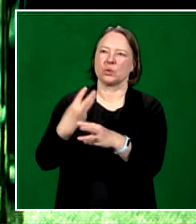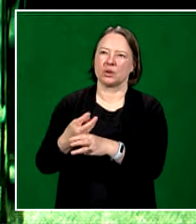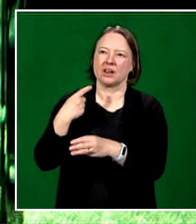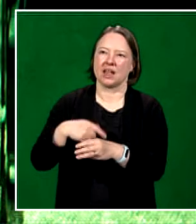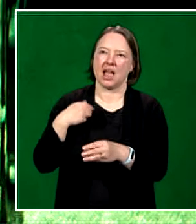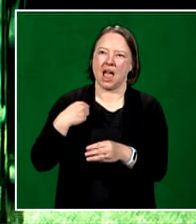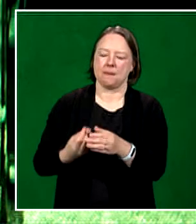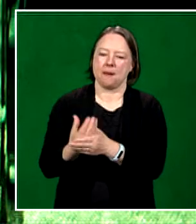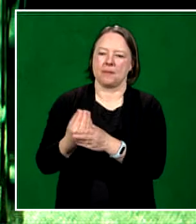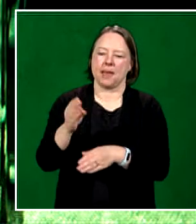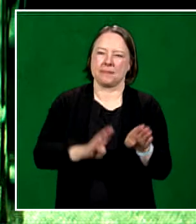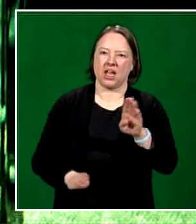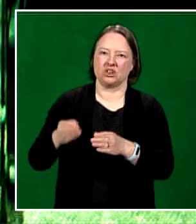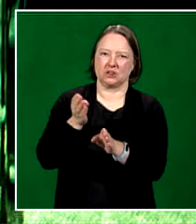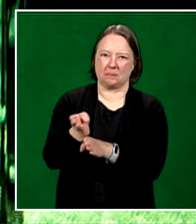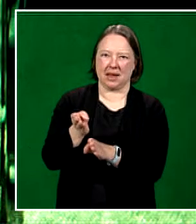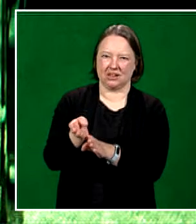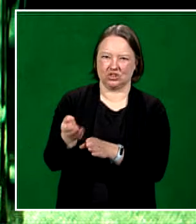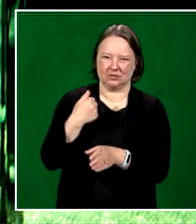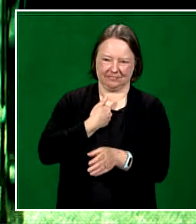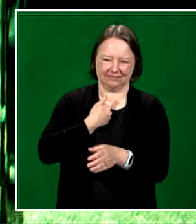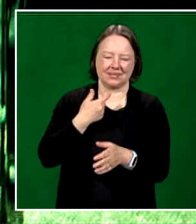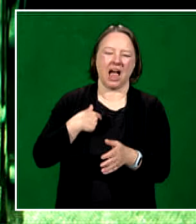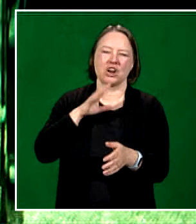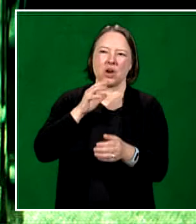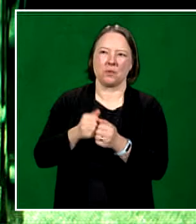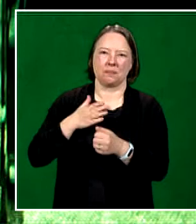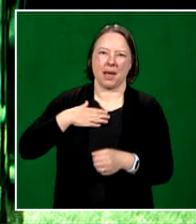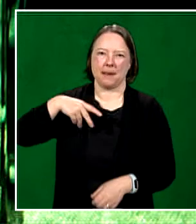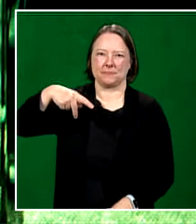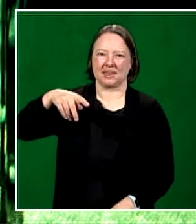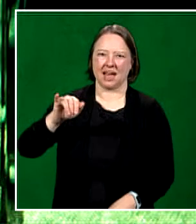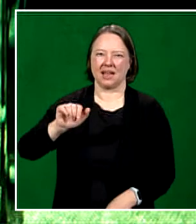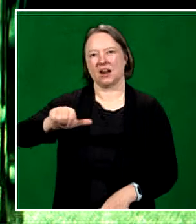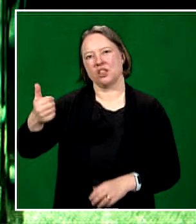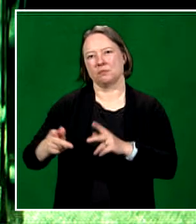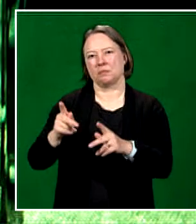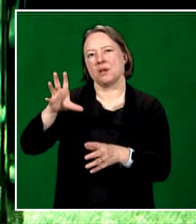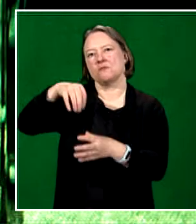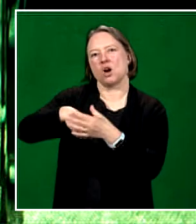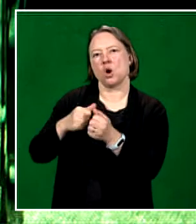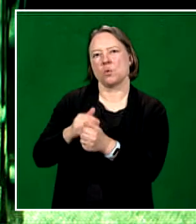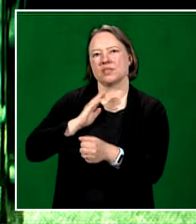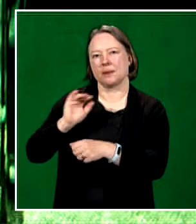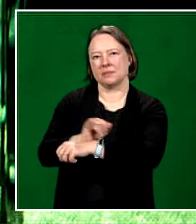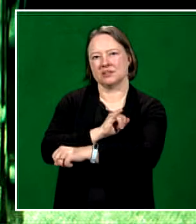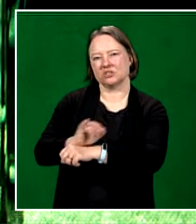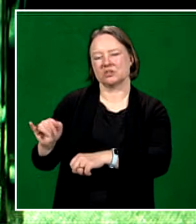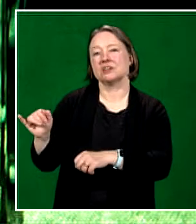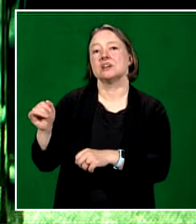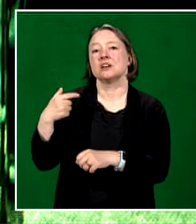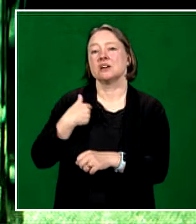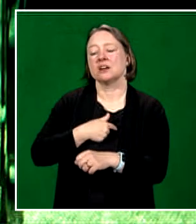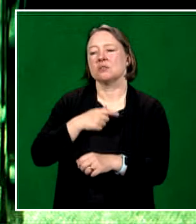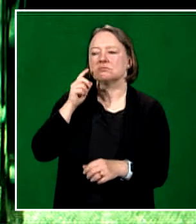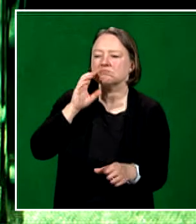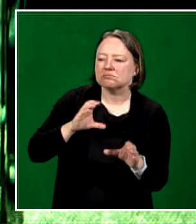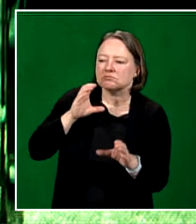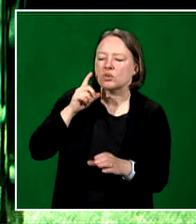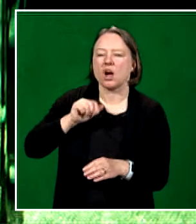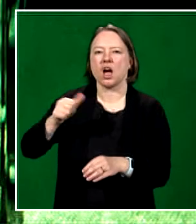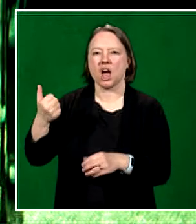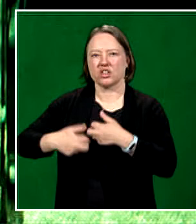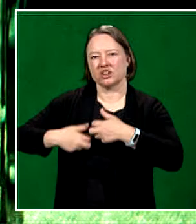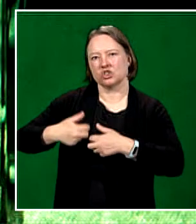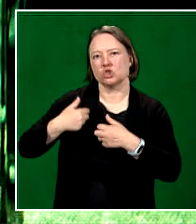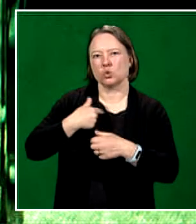plant biology major myself, I talked to my PI and some other people involved in the industry and was kind of feeling around for any issues that we